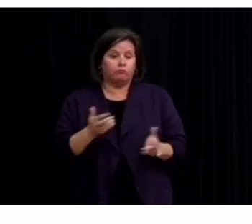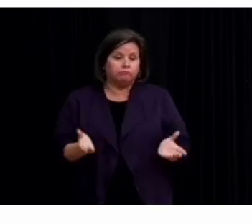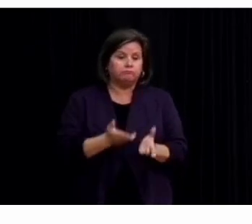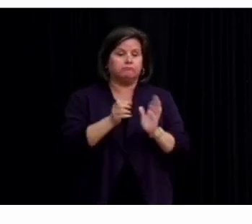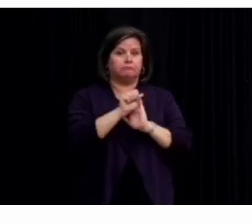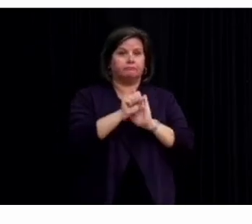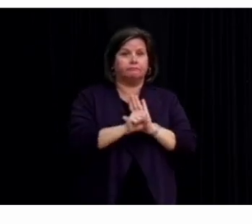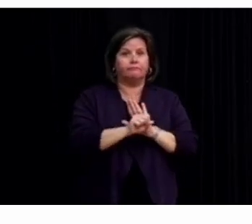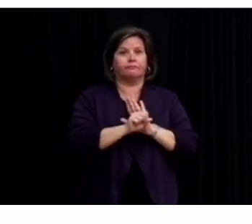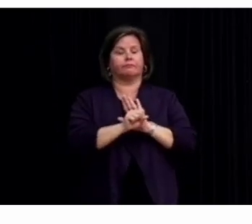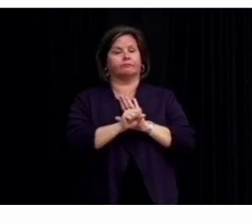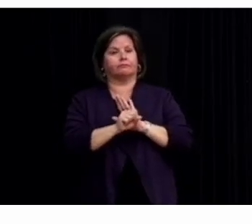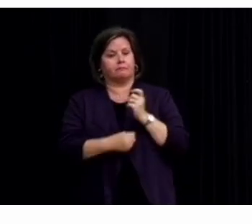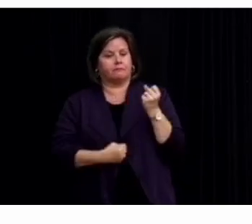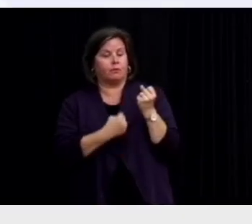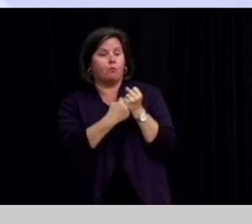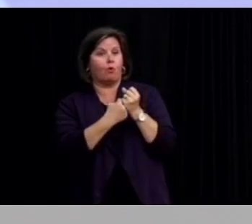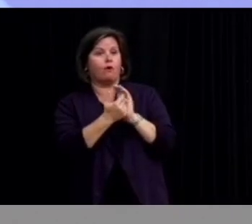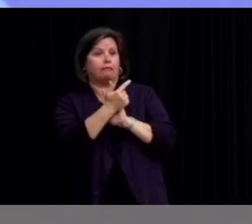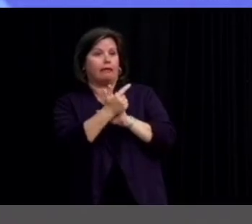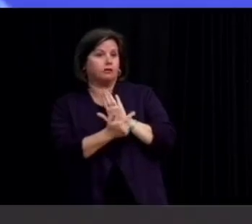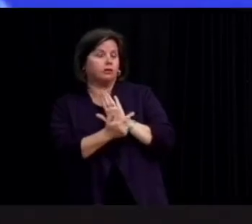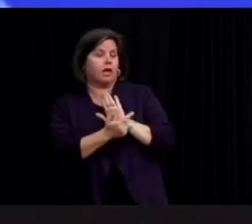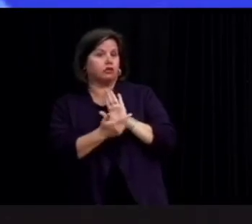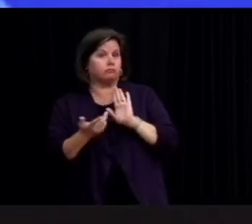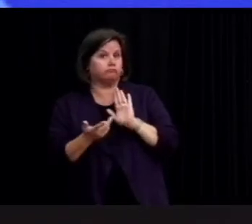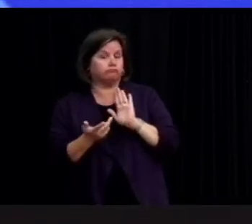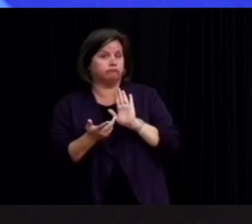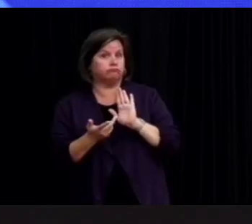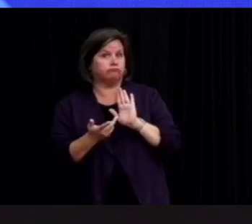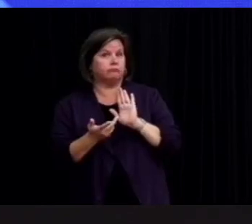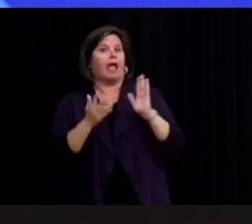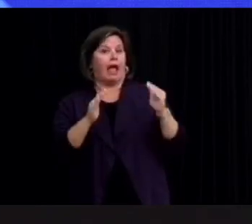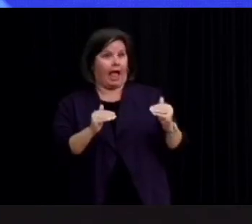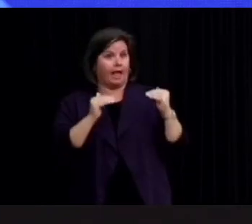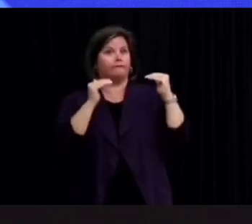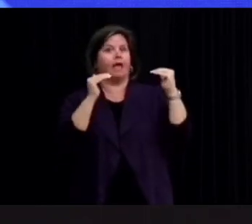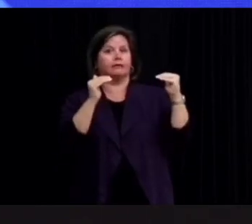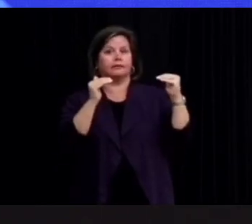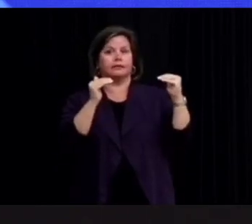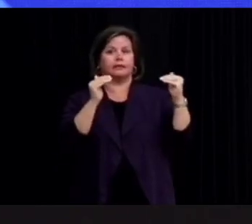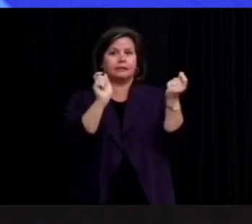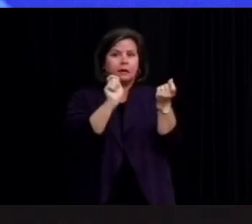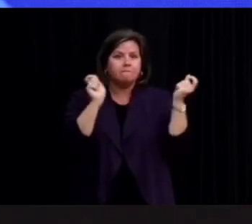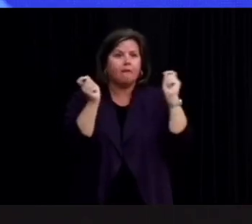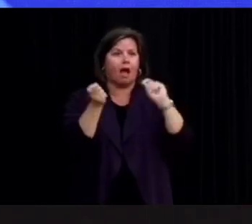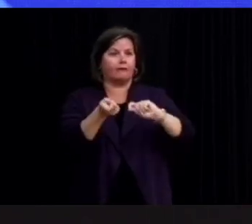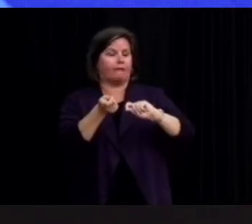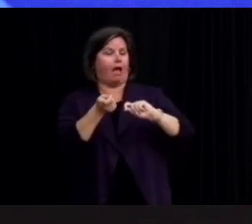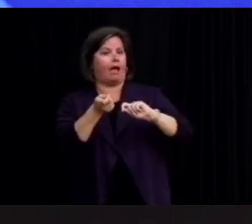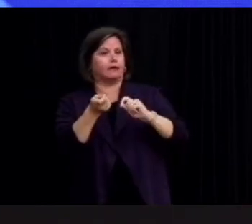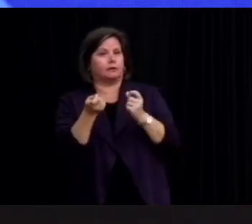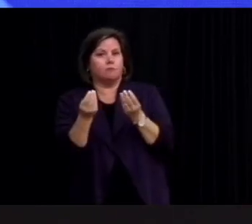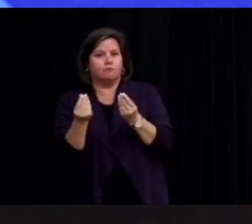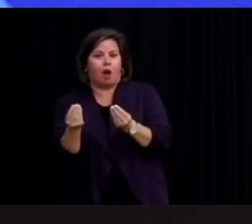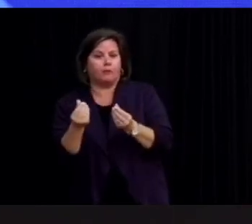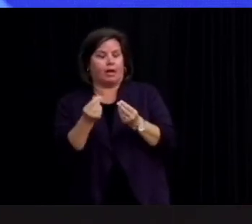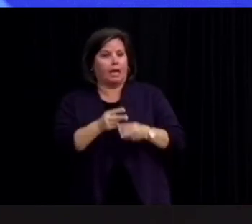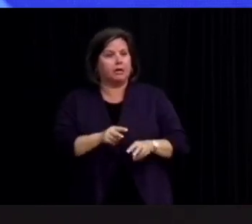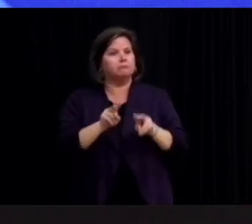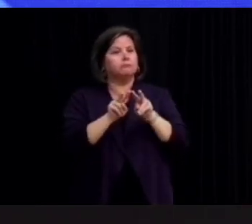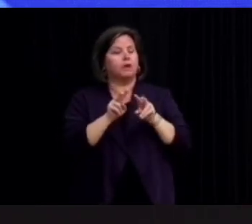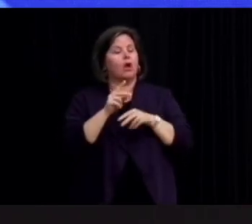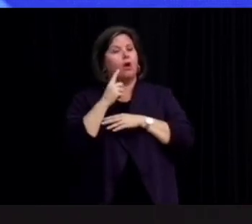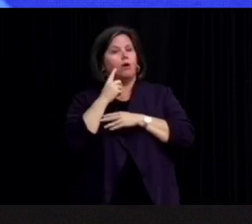support legislation that it advances or that modifies heirs property or supports heirs